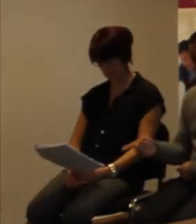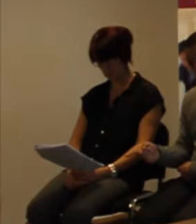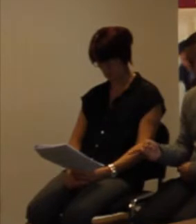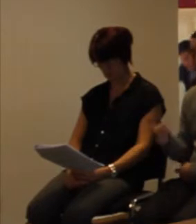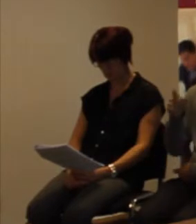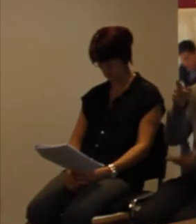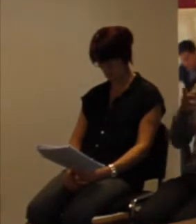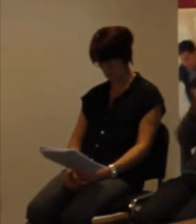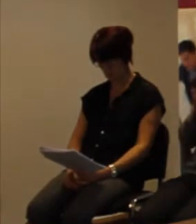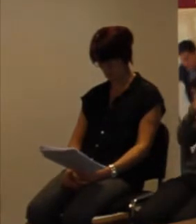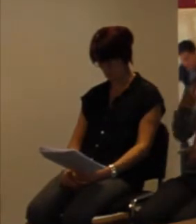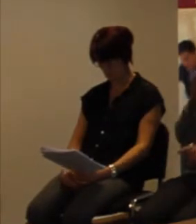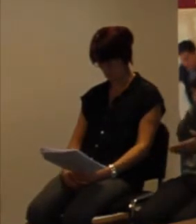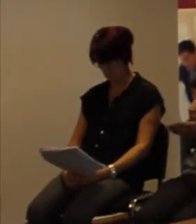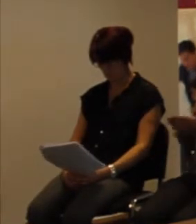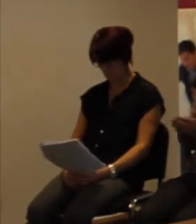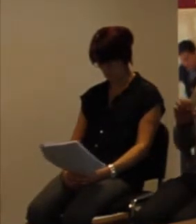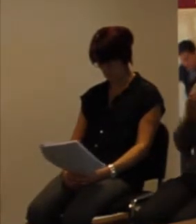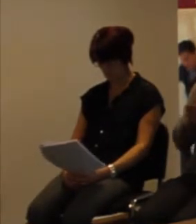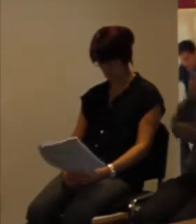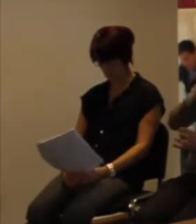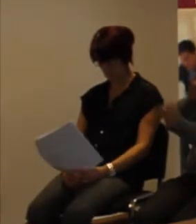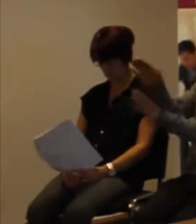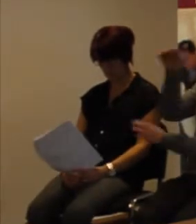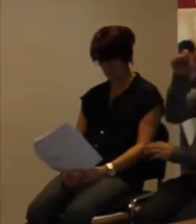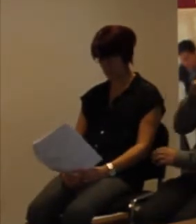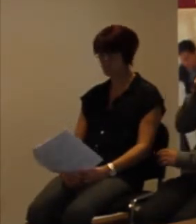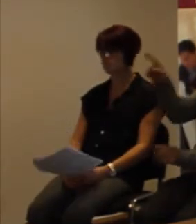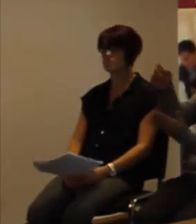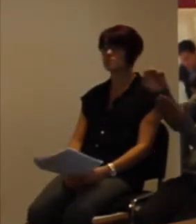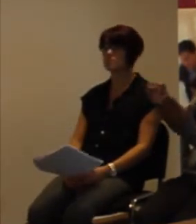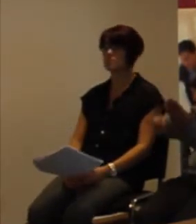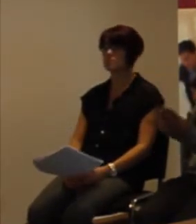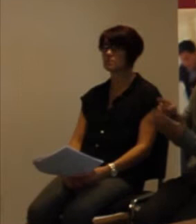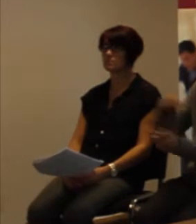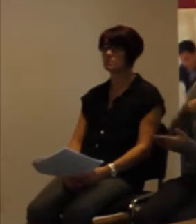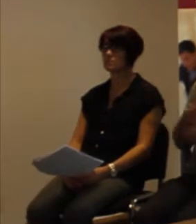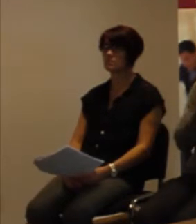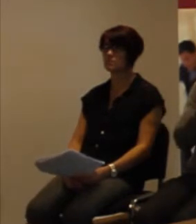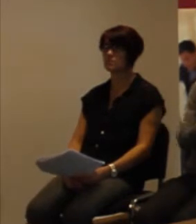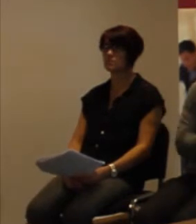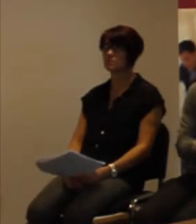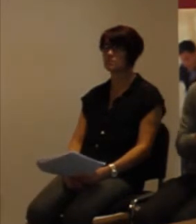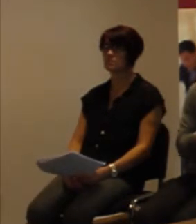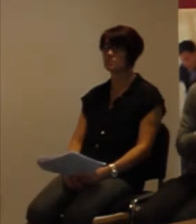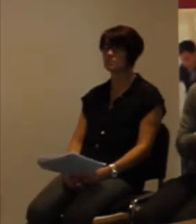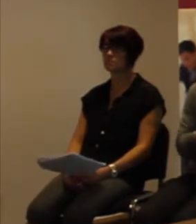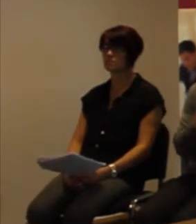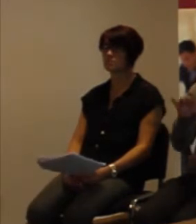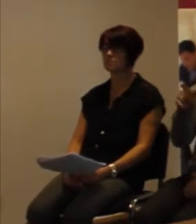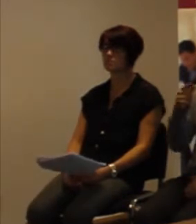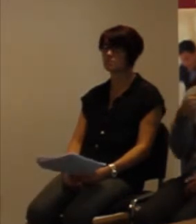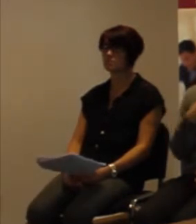be specifically consulted. So that would be something you may want to consult OC and